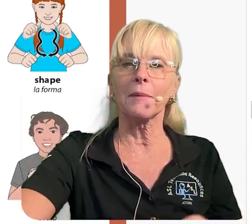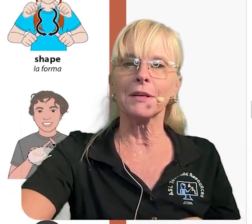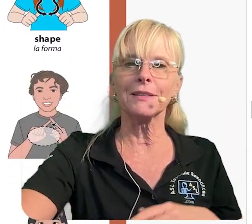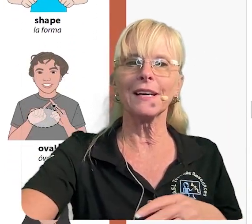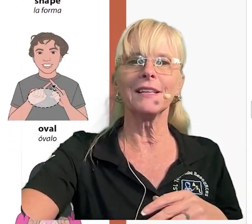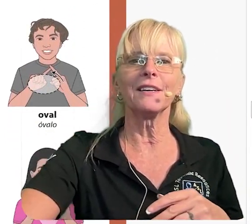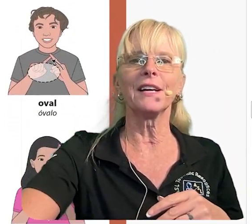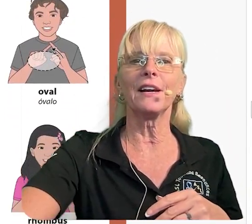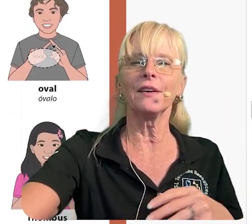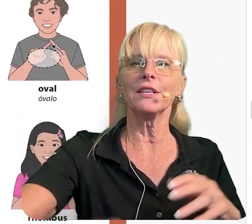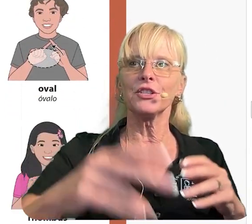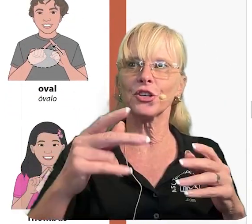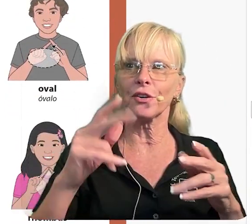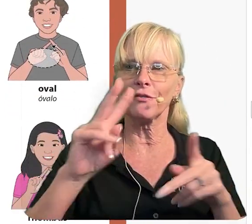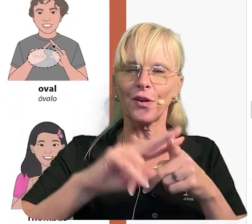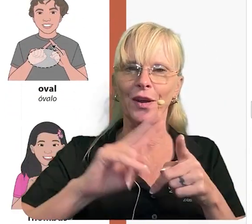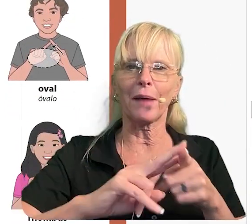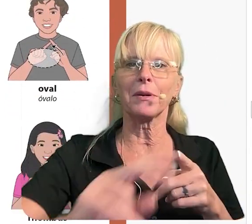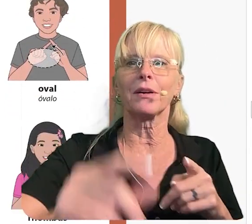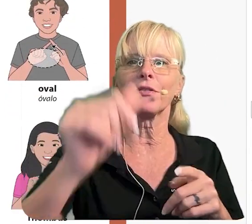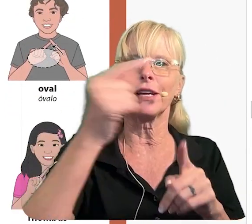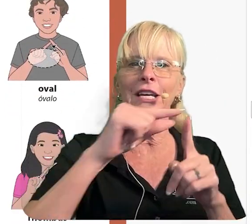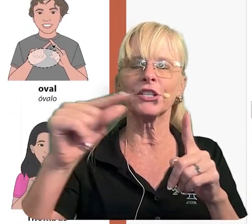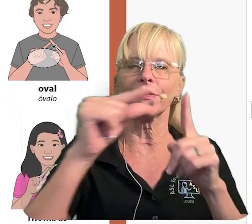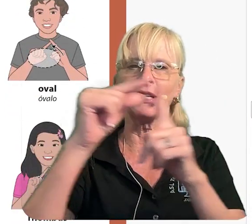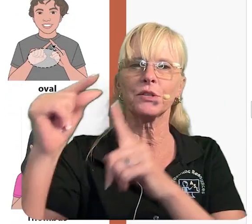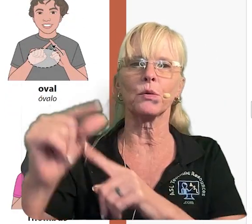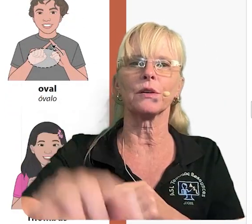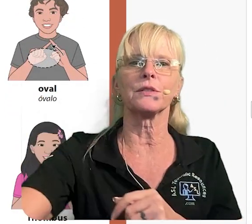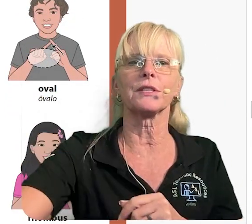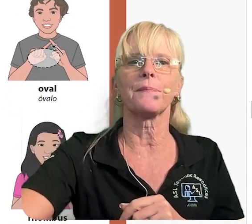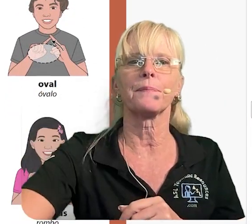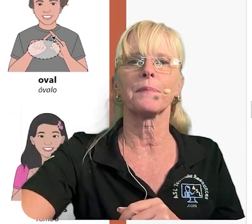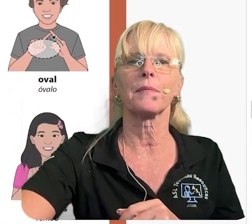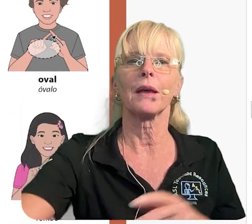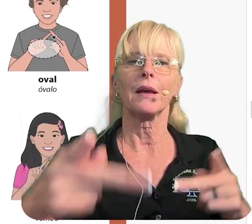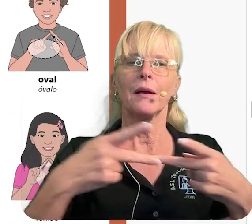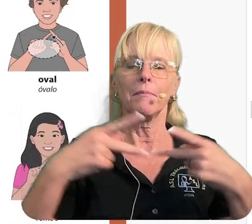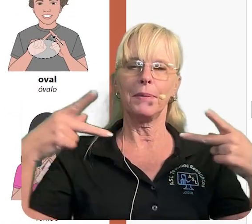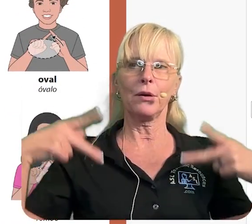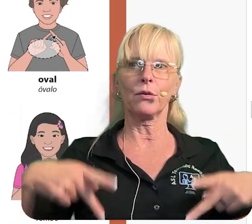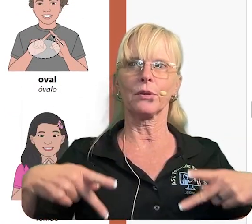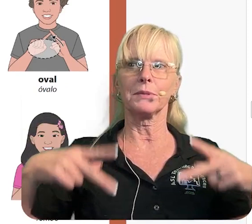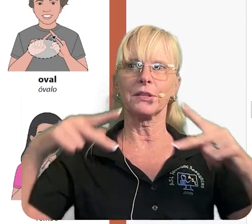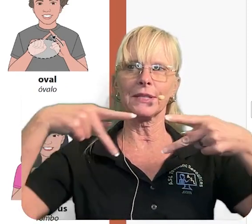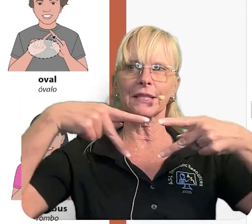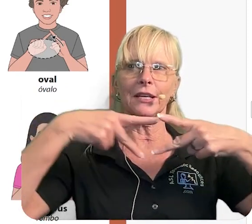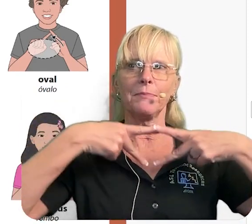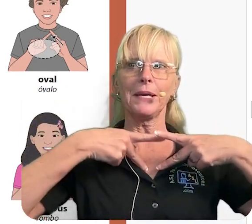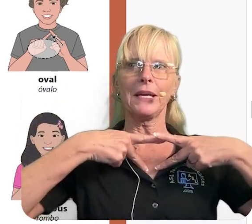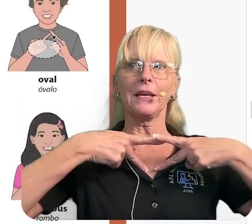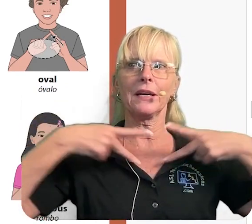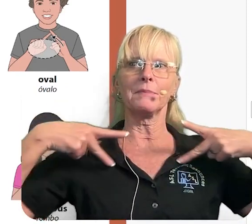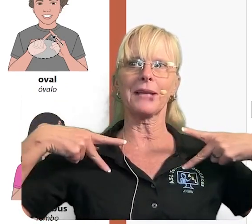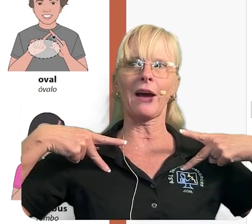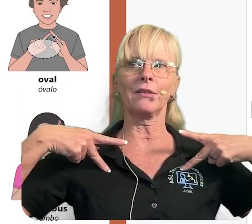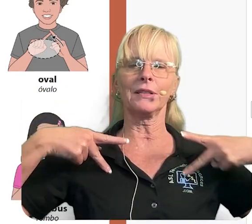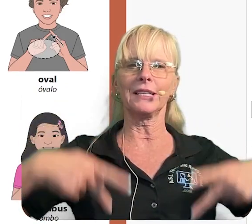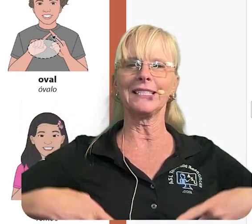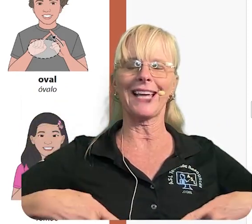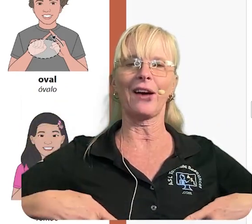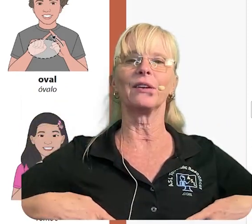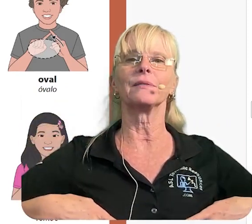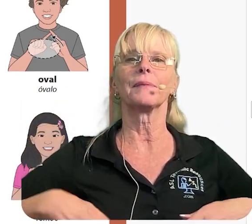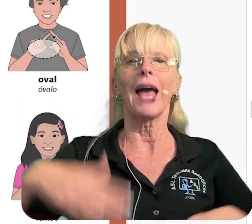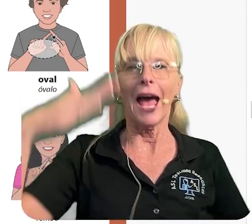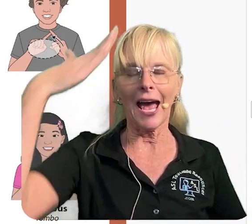Okay, coming on down here, here is your vocabulary for each of these words. Pilgrim, so it's the letter P, comes out